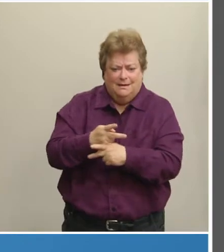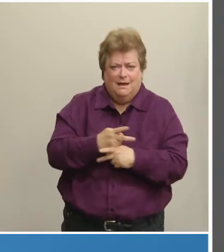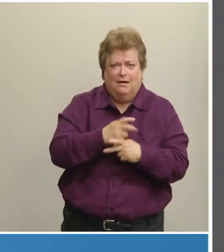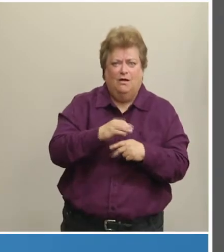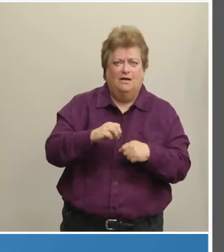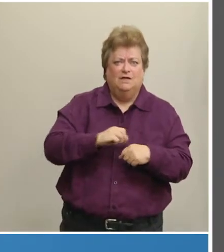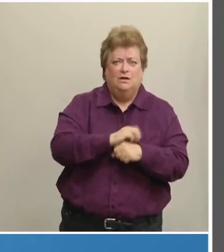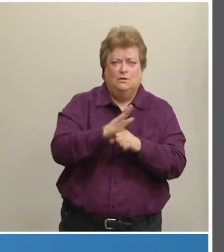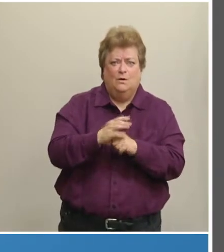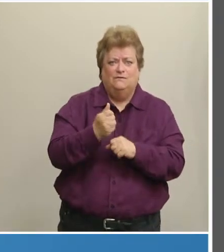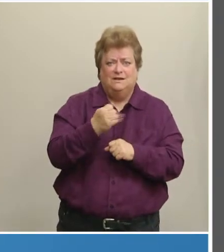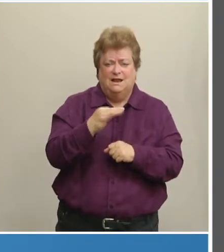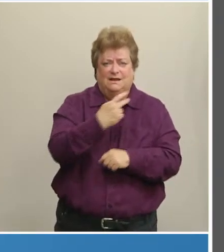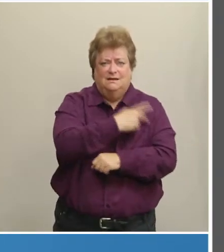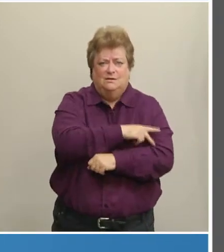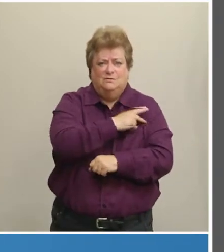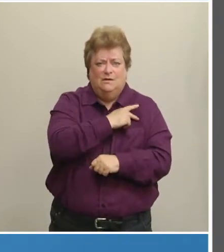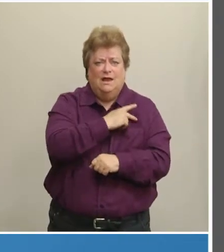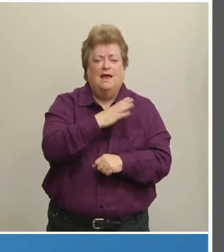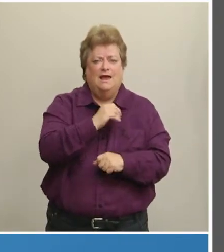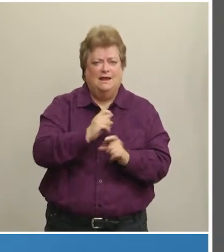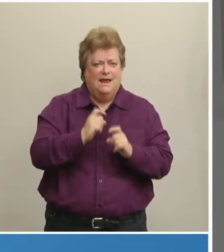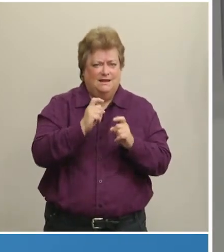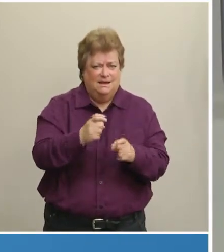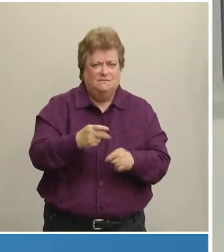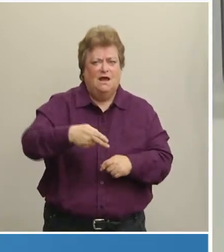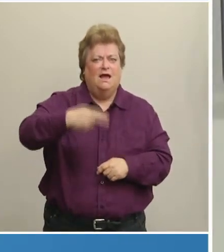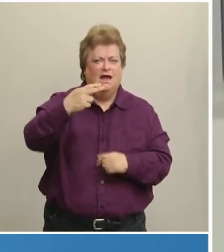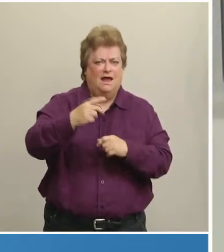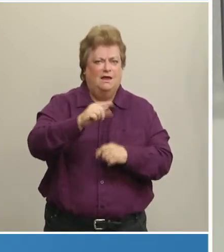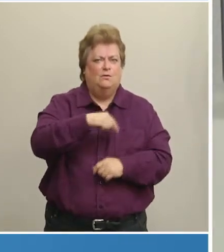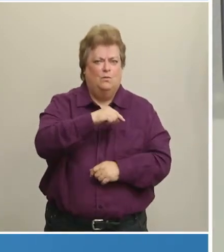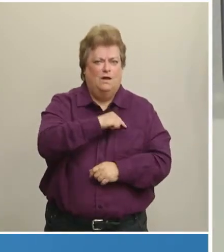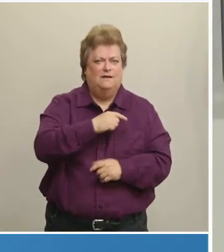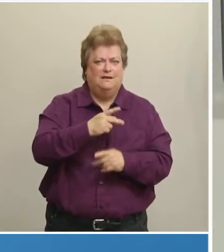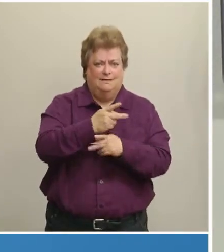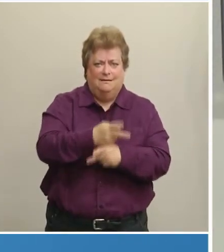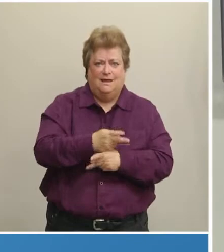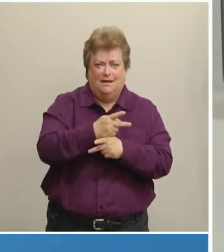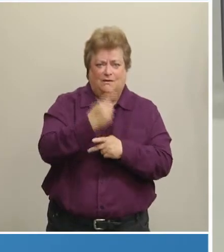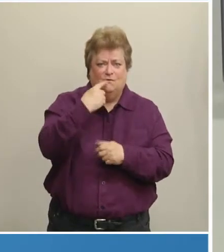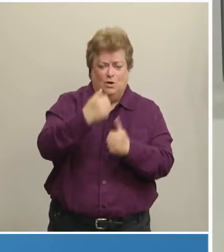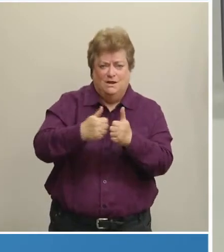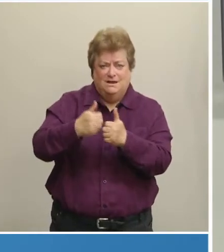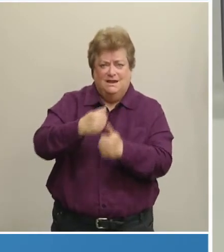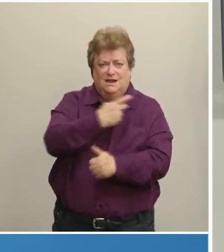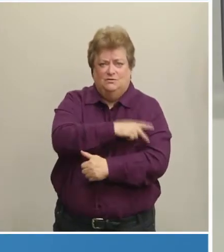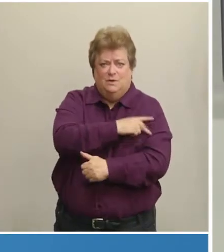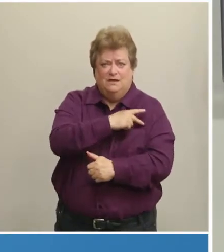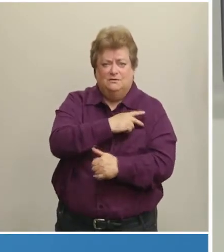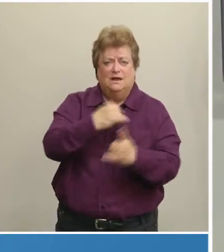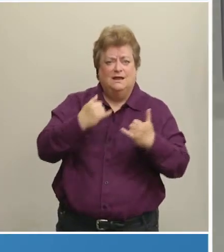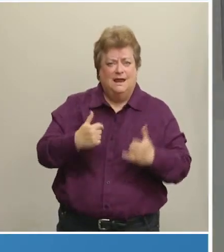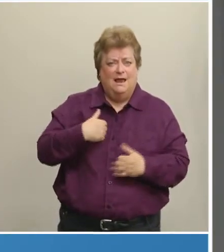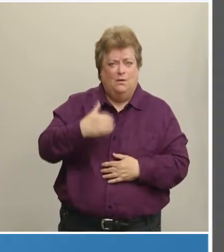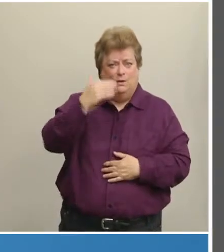and high-quality care can be provided to each patient. Now that we know more about COVID-19 vaccine and the impact it